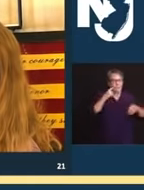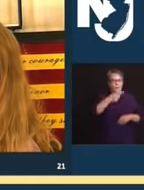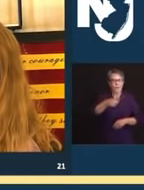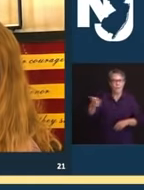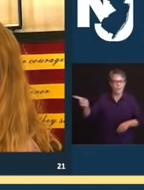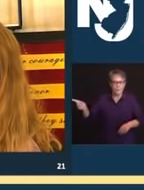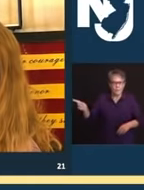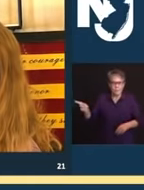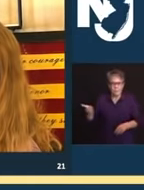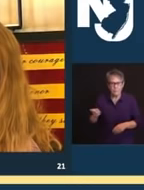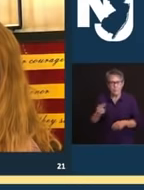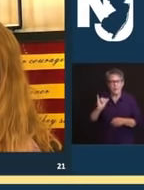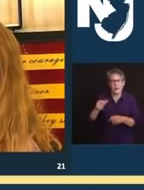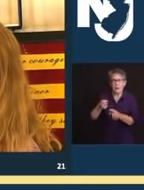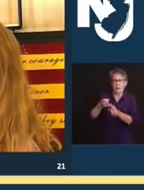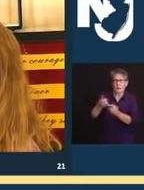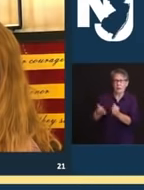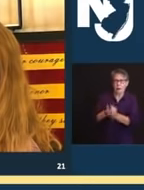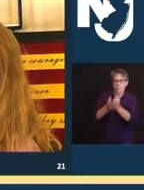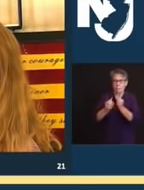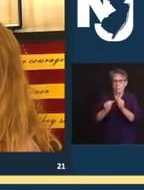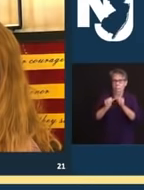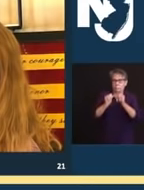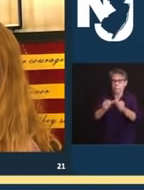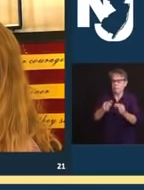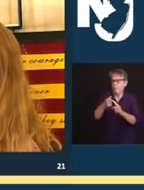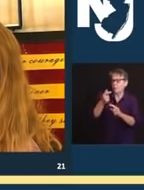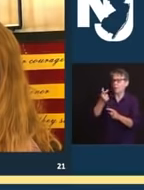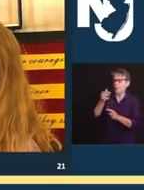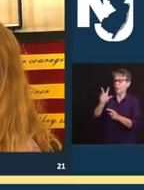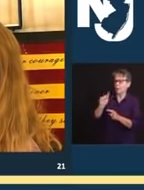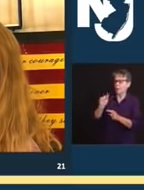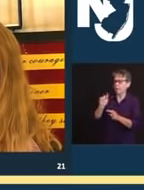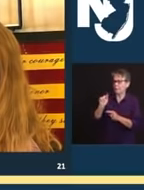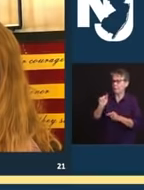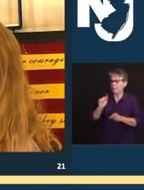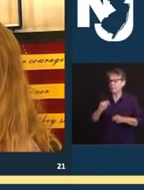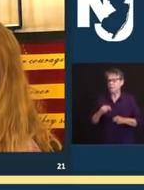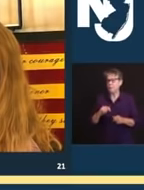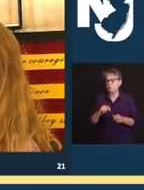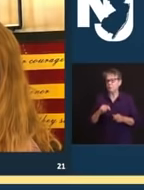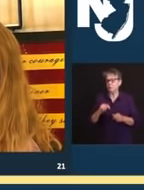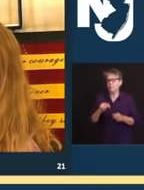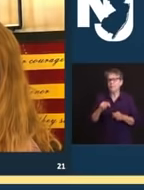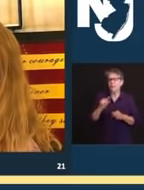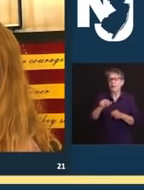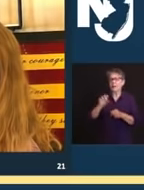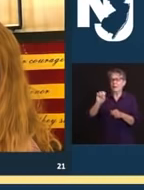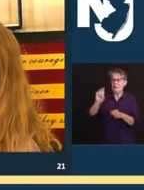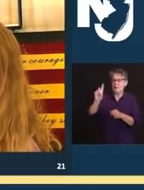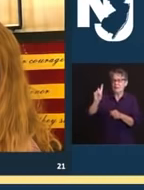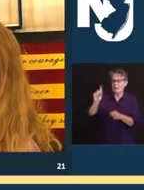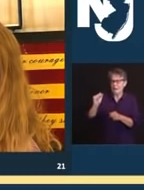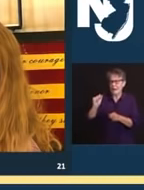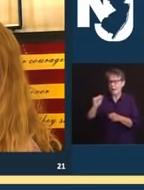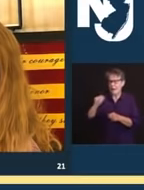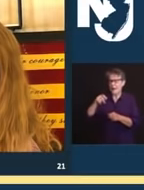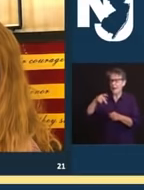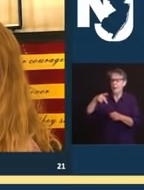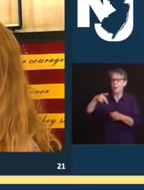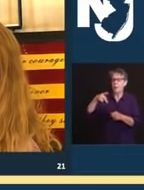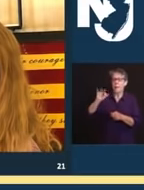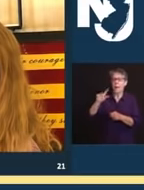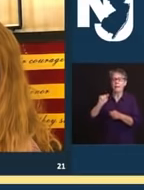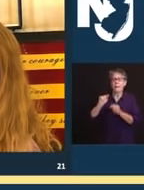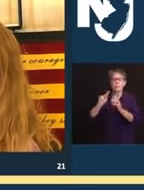is also a participant in the EDA's pilot e-commerce technical assistance program, which is helping numerous businesses like